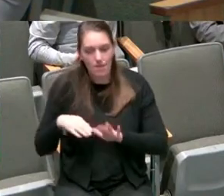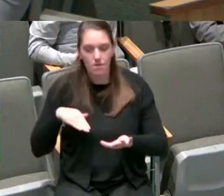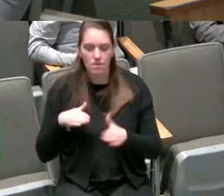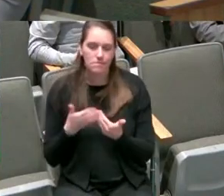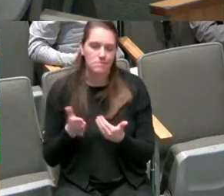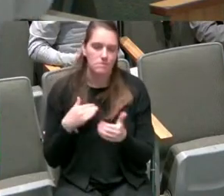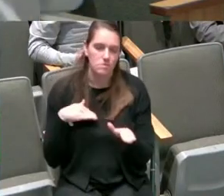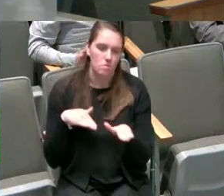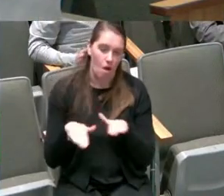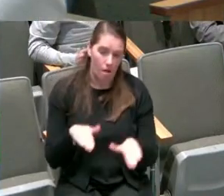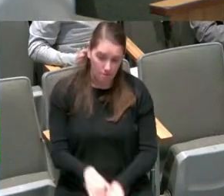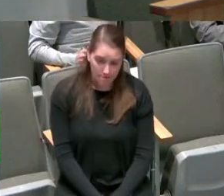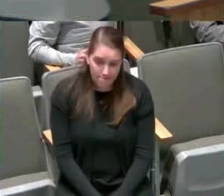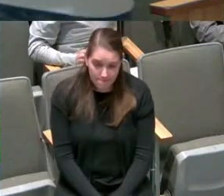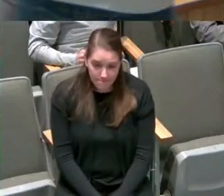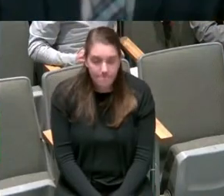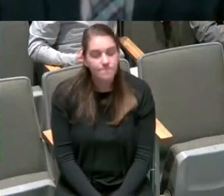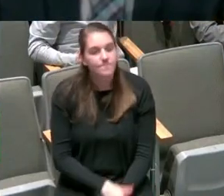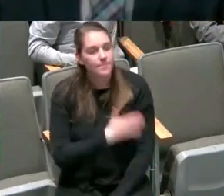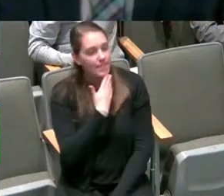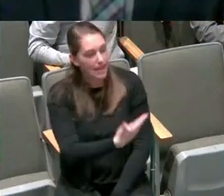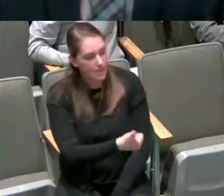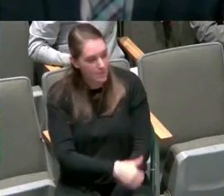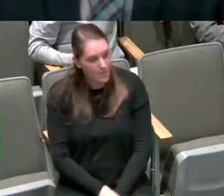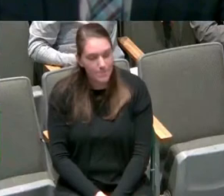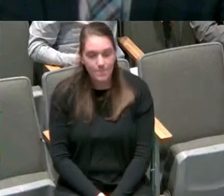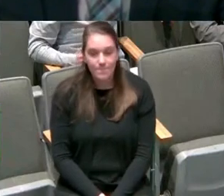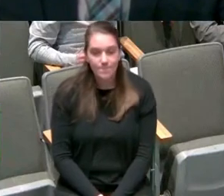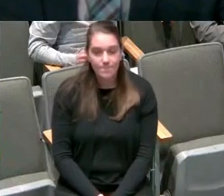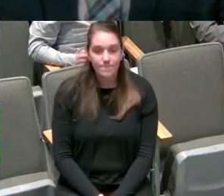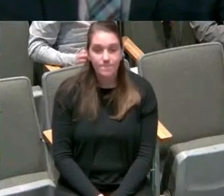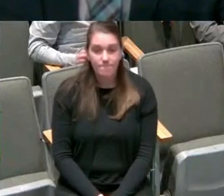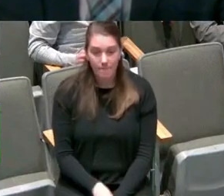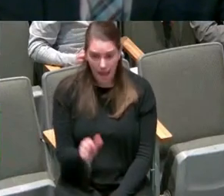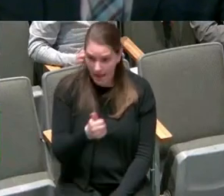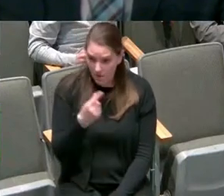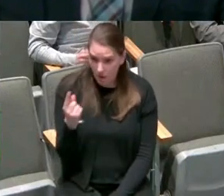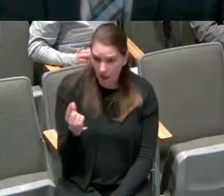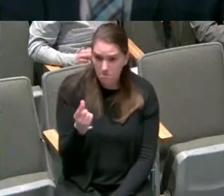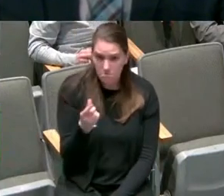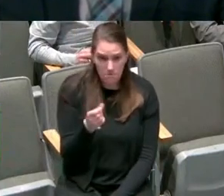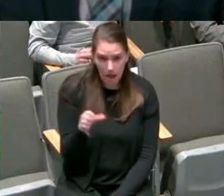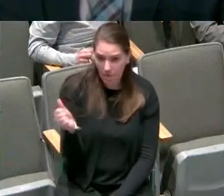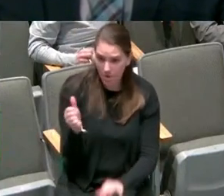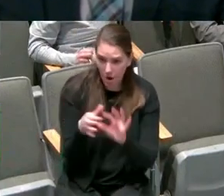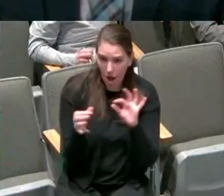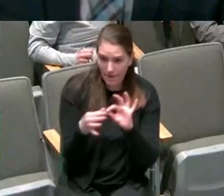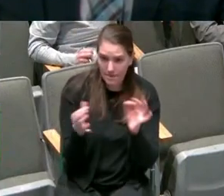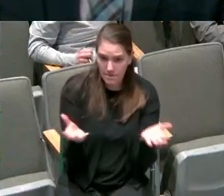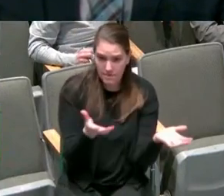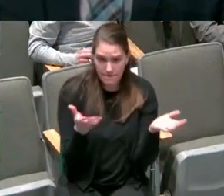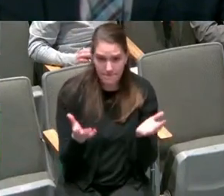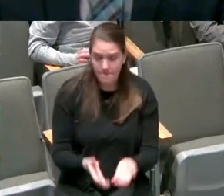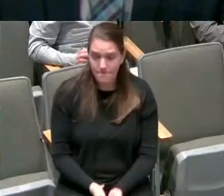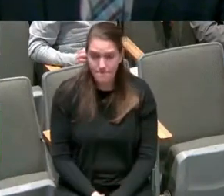factor thank you does anyone else have any comments